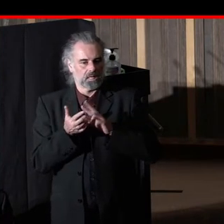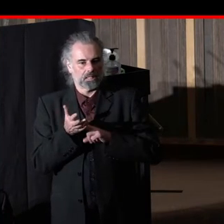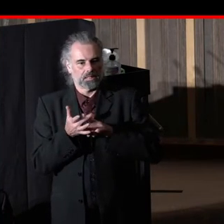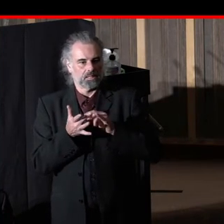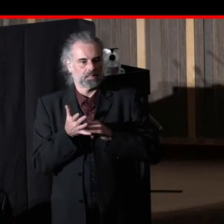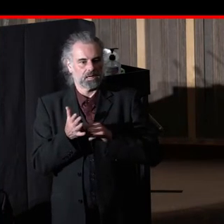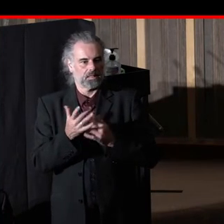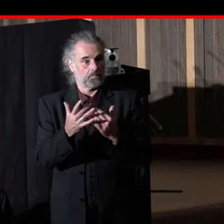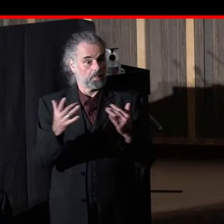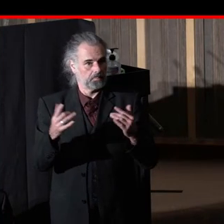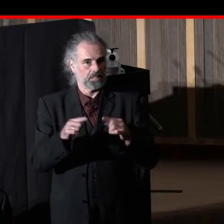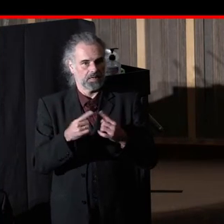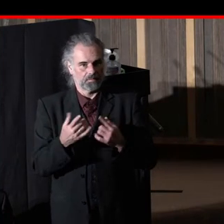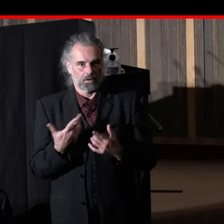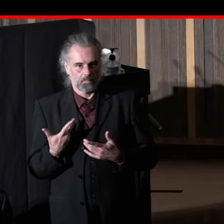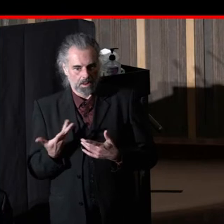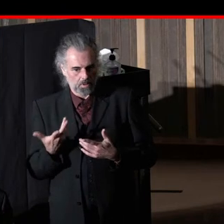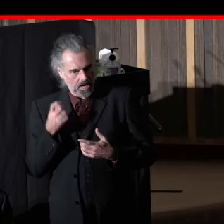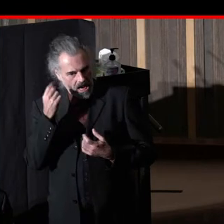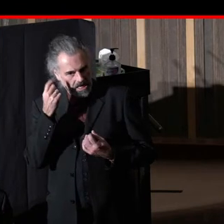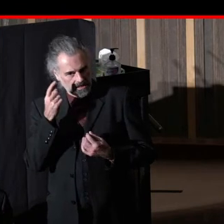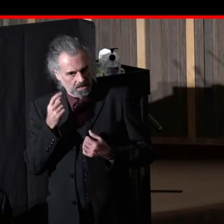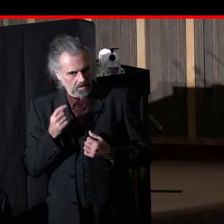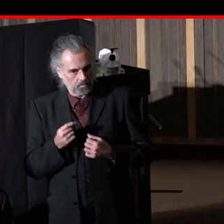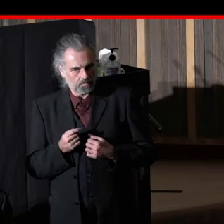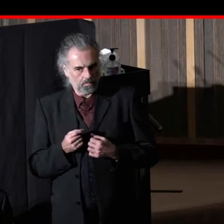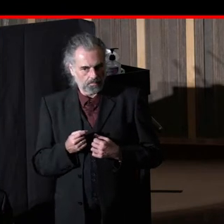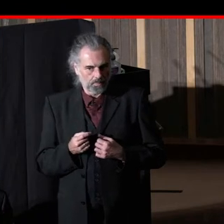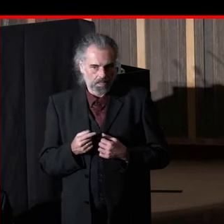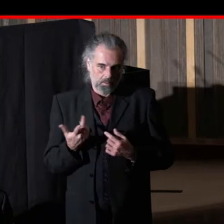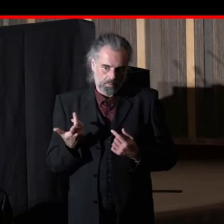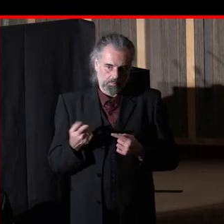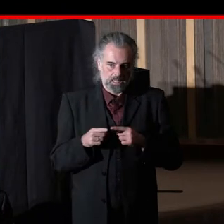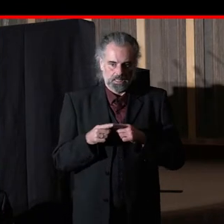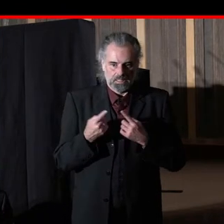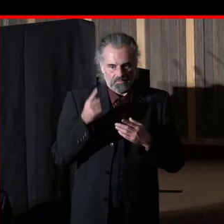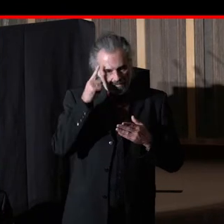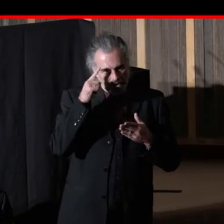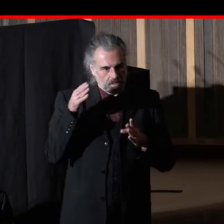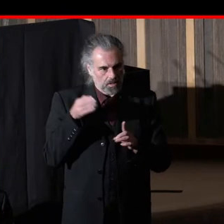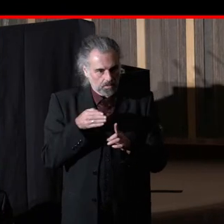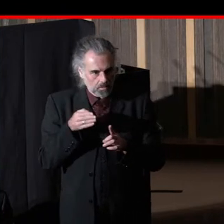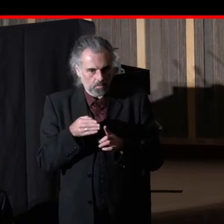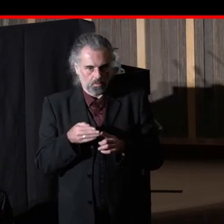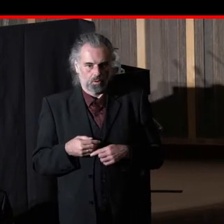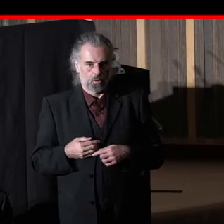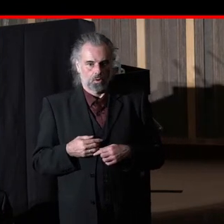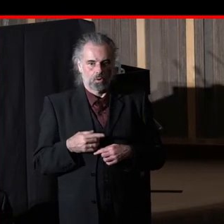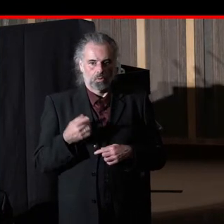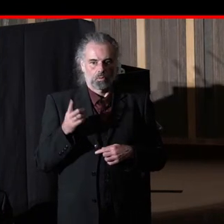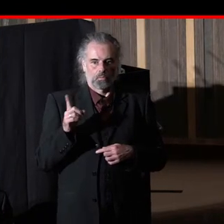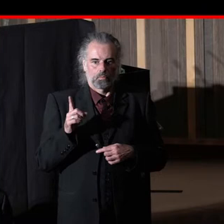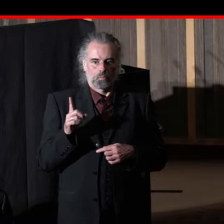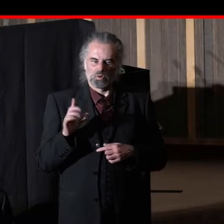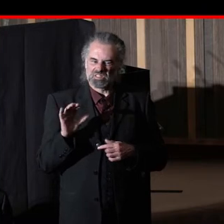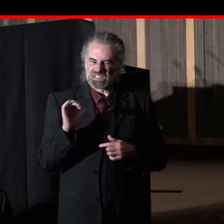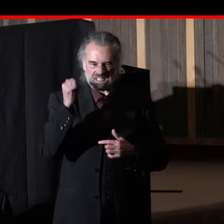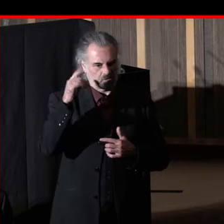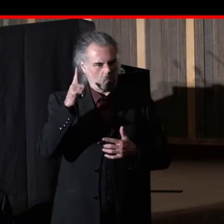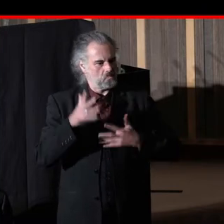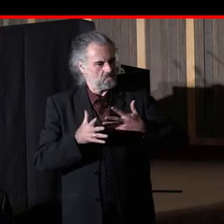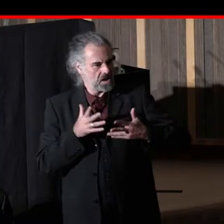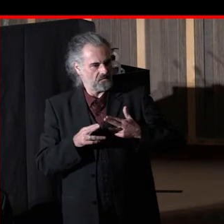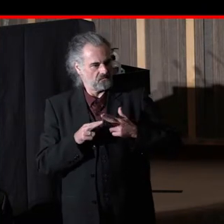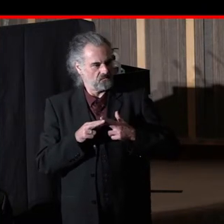we understand that science communication, there is different objectives or purpose or what is terms as success